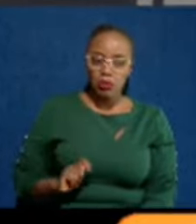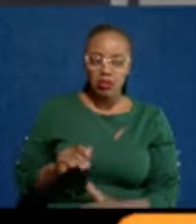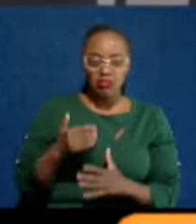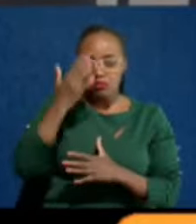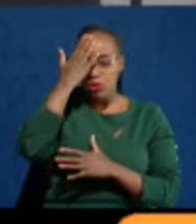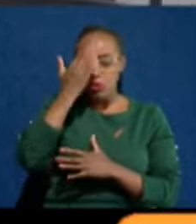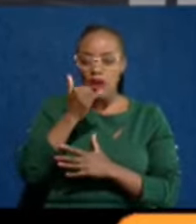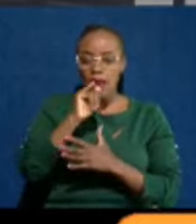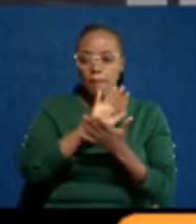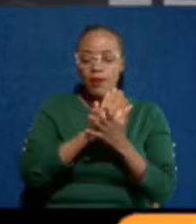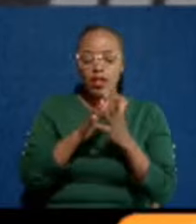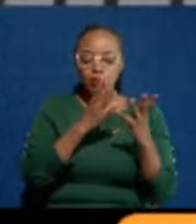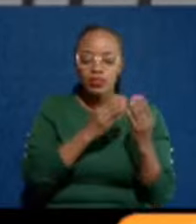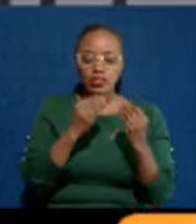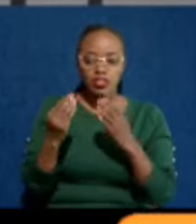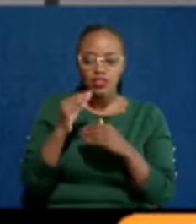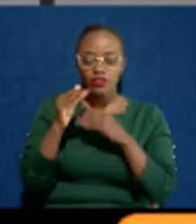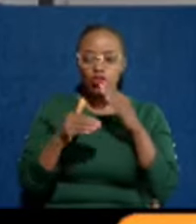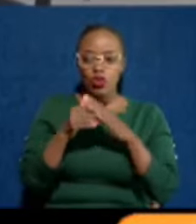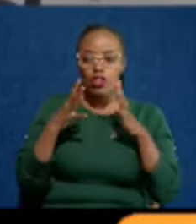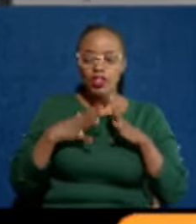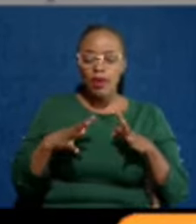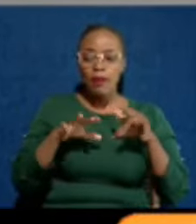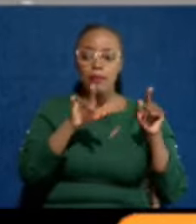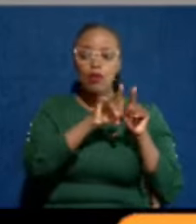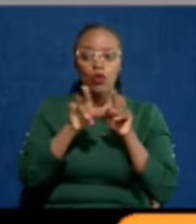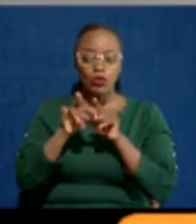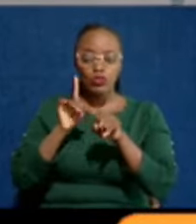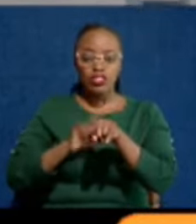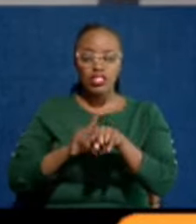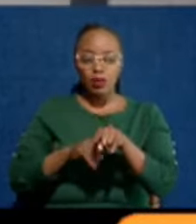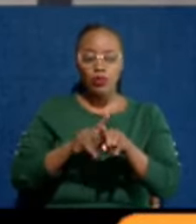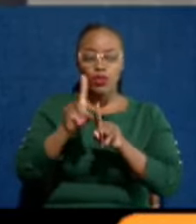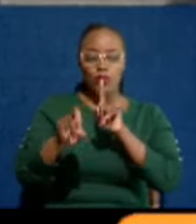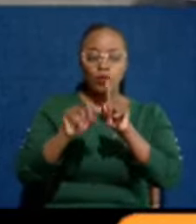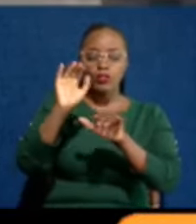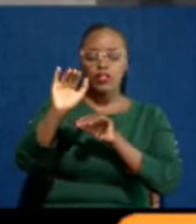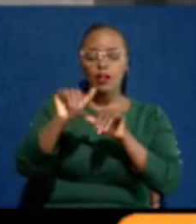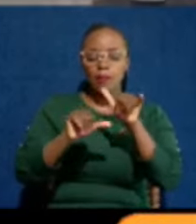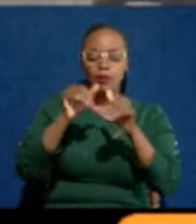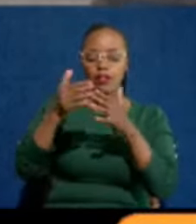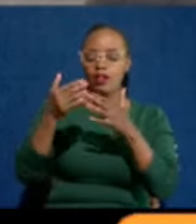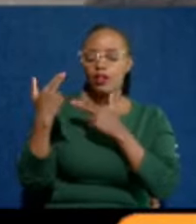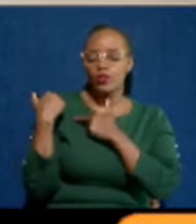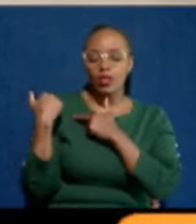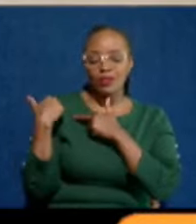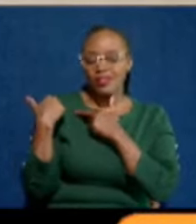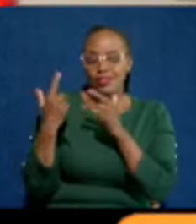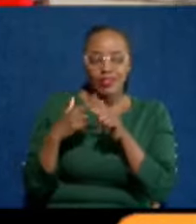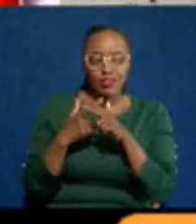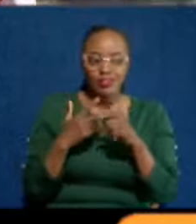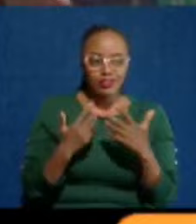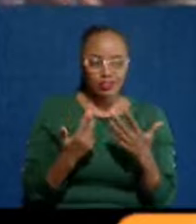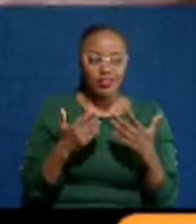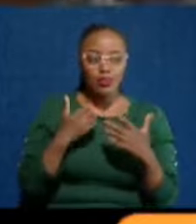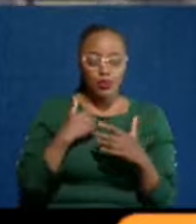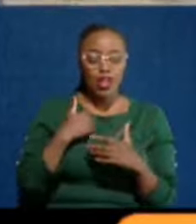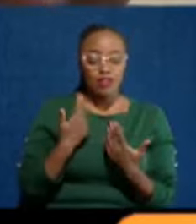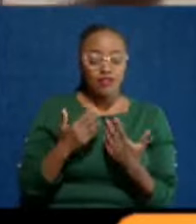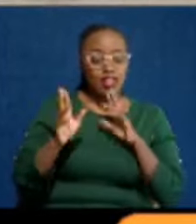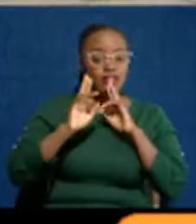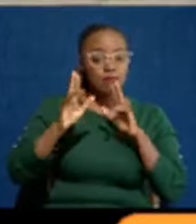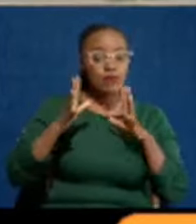it becomes easy for everyone. And also, when it comes to the question you're asking about accountability, there are reports